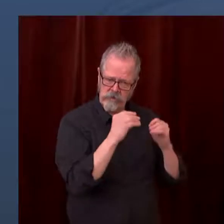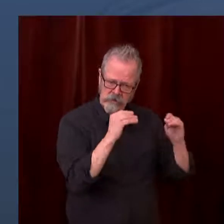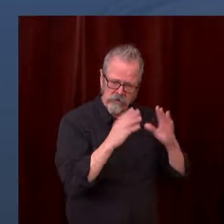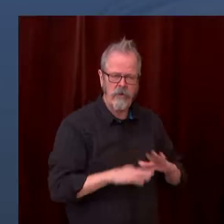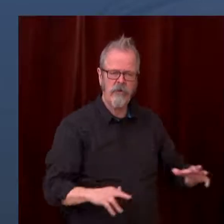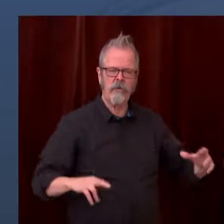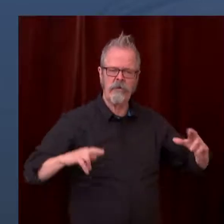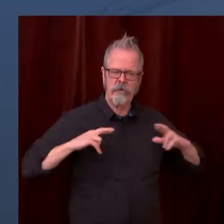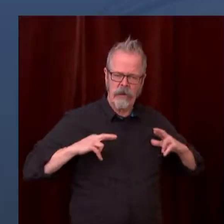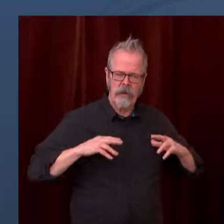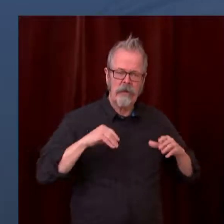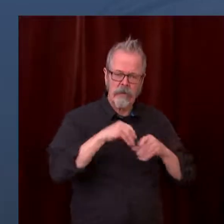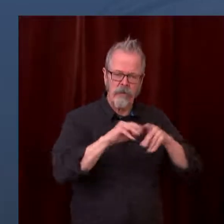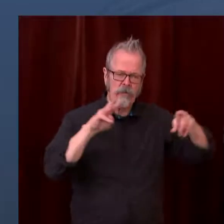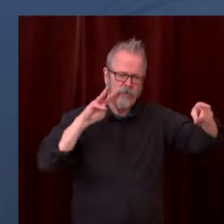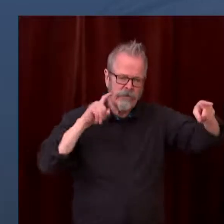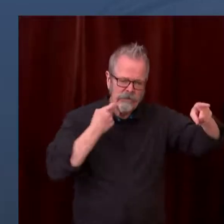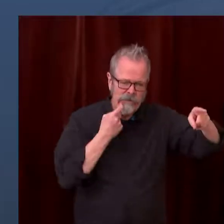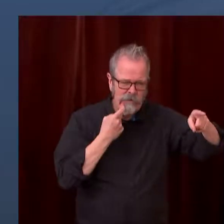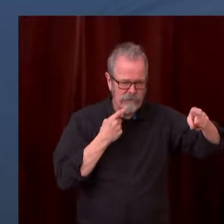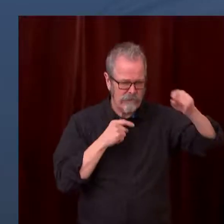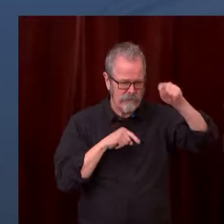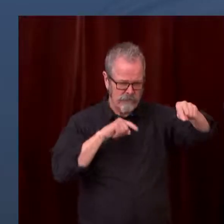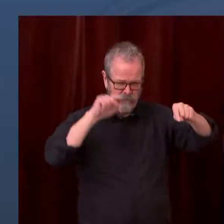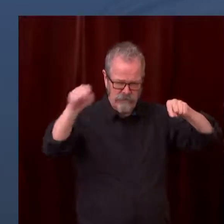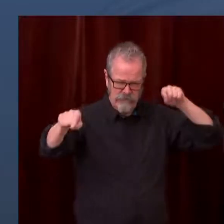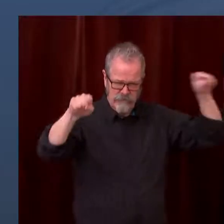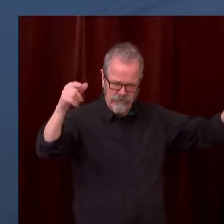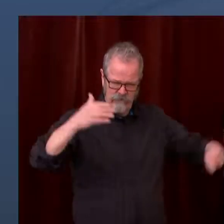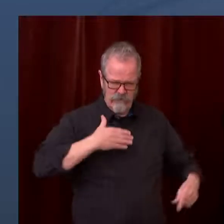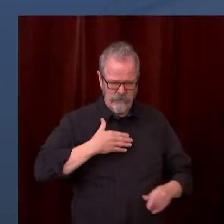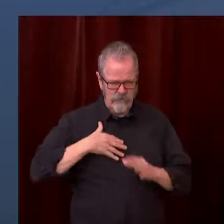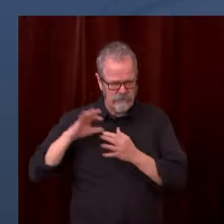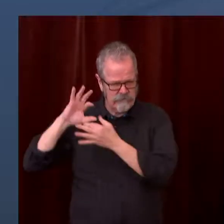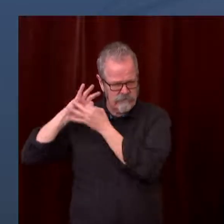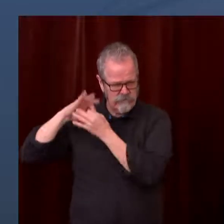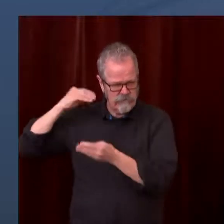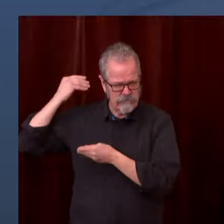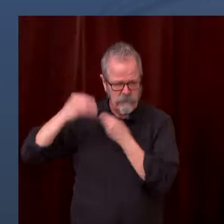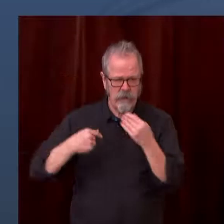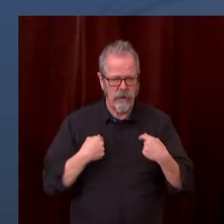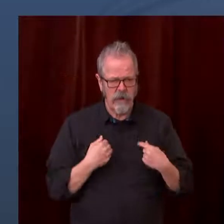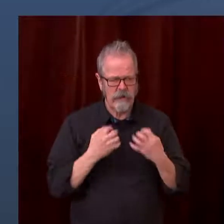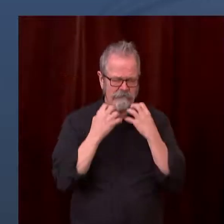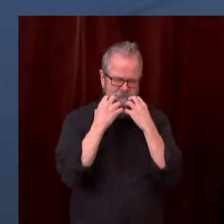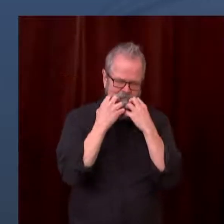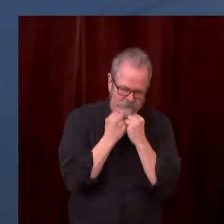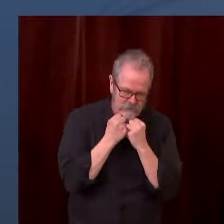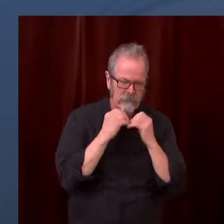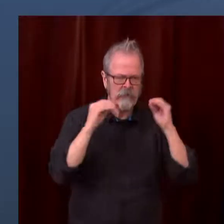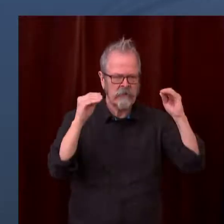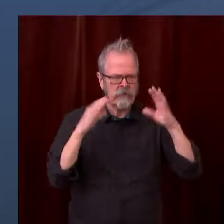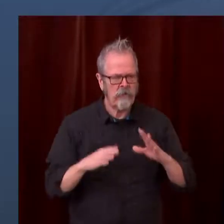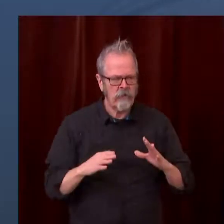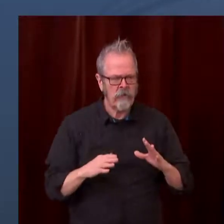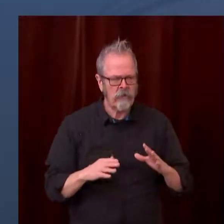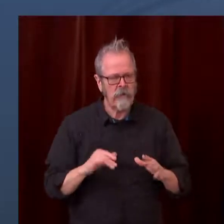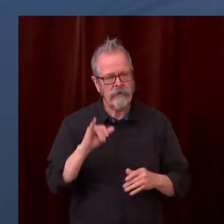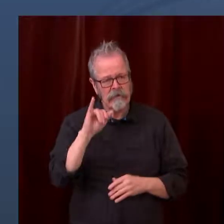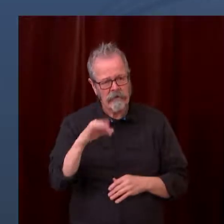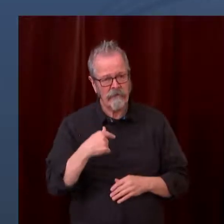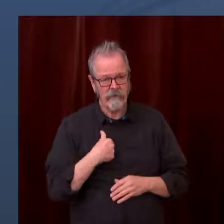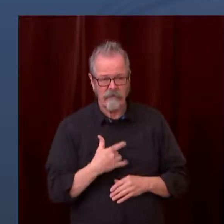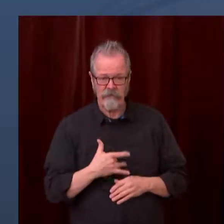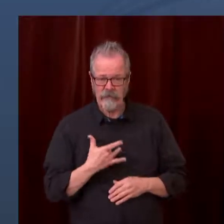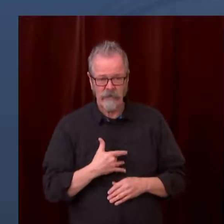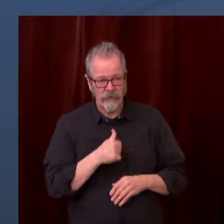can tell you, I would never send a teacher into an unsafe working condition. I would never do